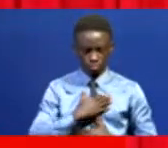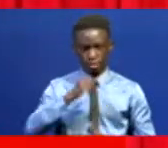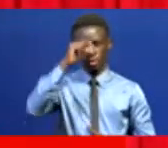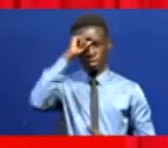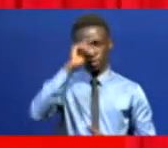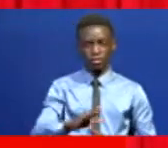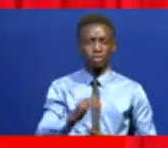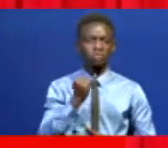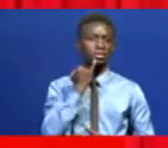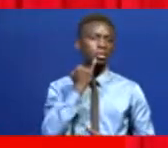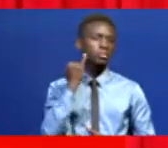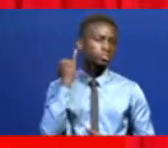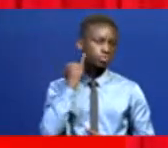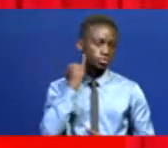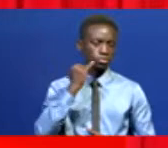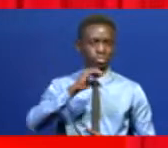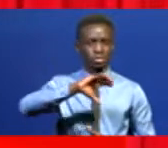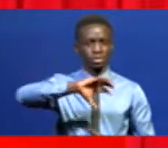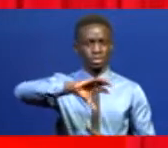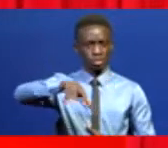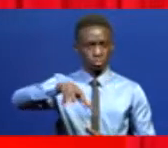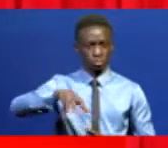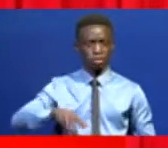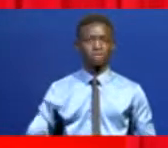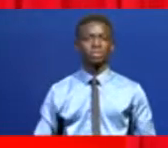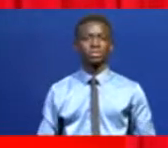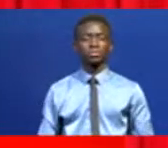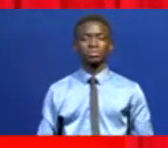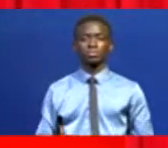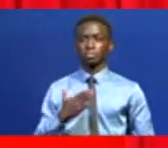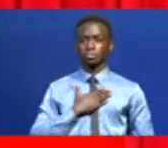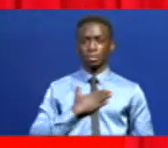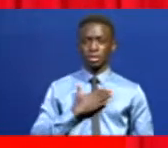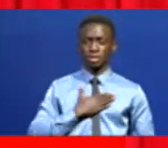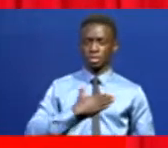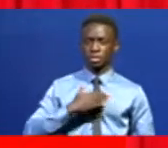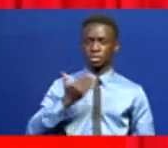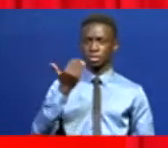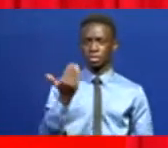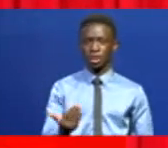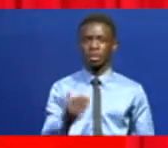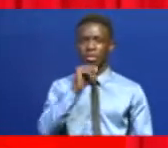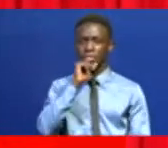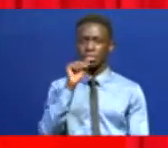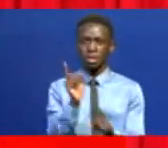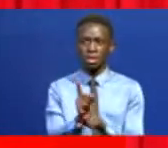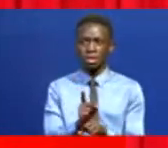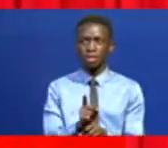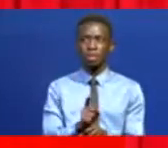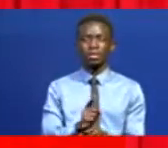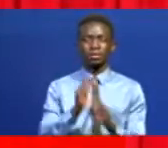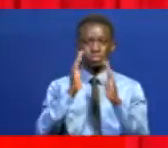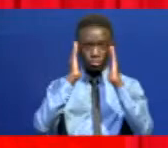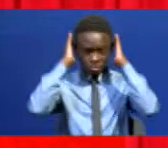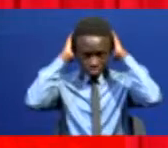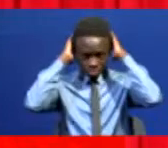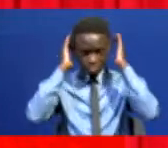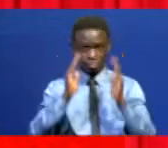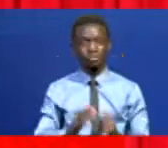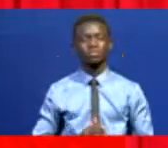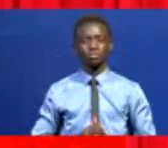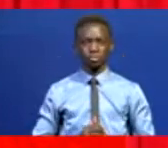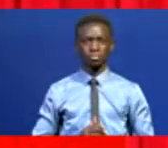of Nakuru County, my younger brother, Waziri Apafu Namwamba,